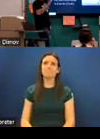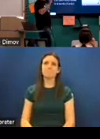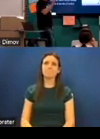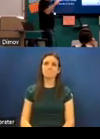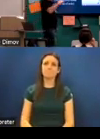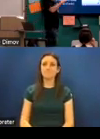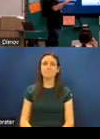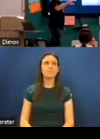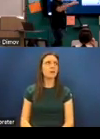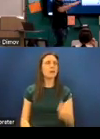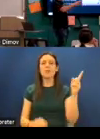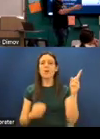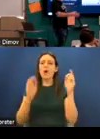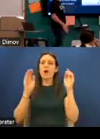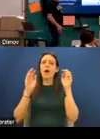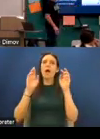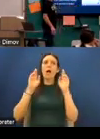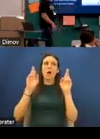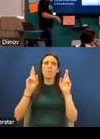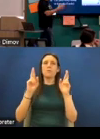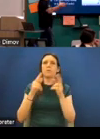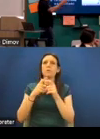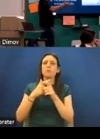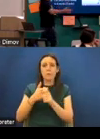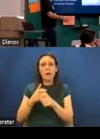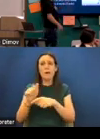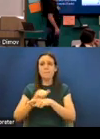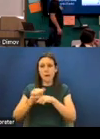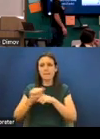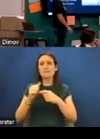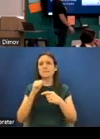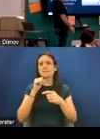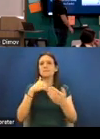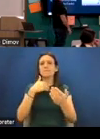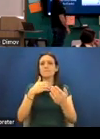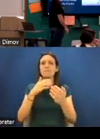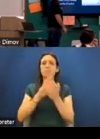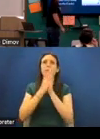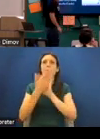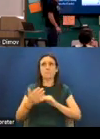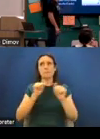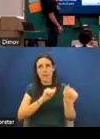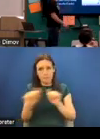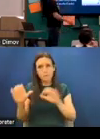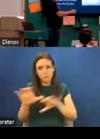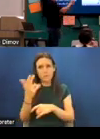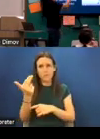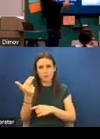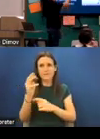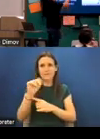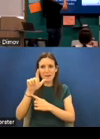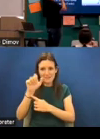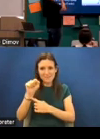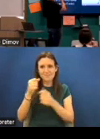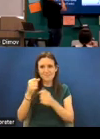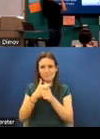you work up to that 13 miles, or it might kill you. I do, that's best. Yeah. Good job.